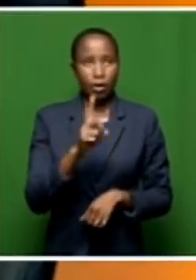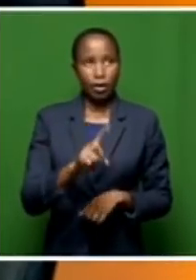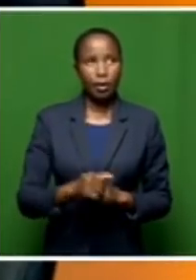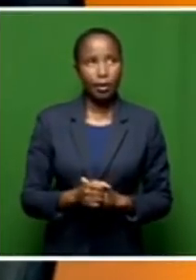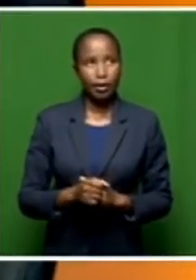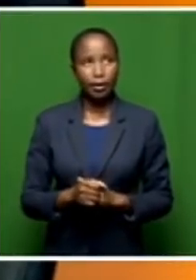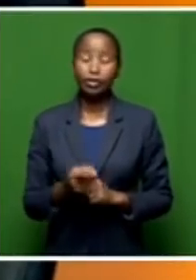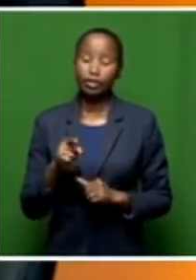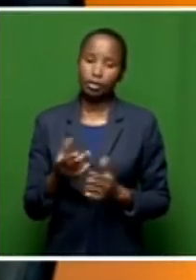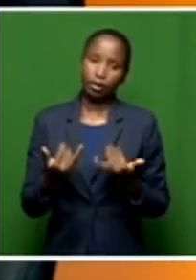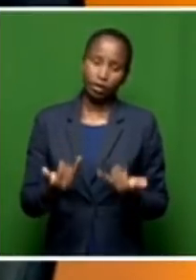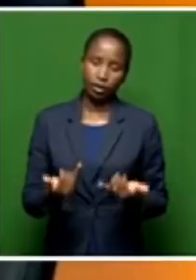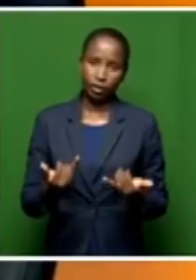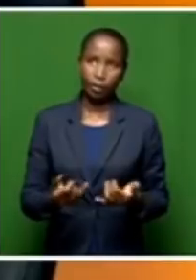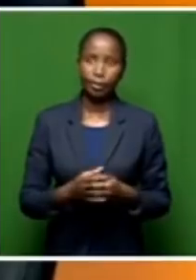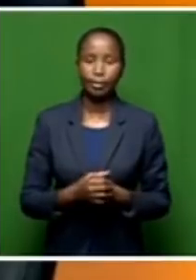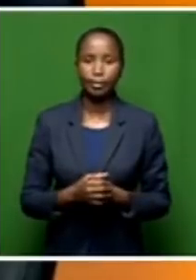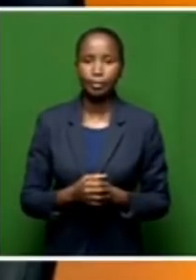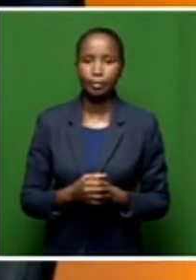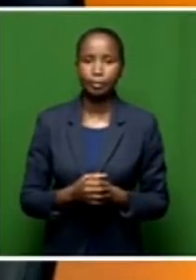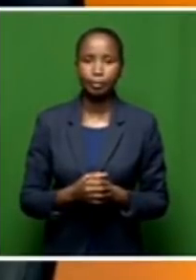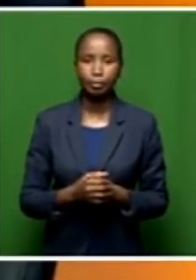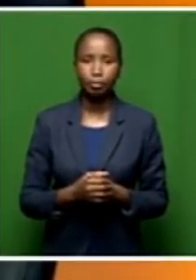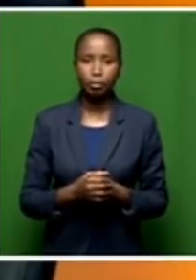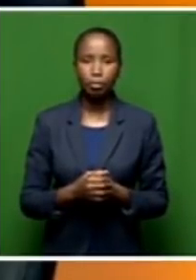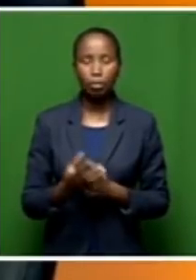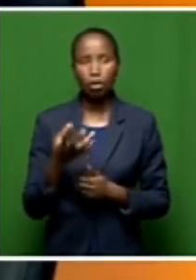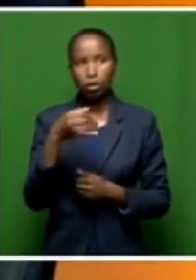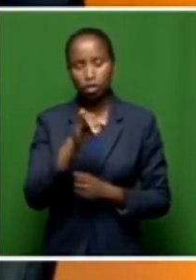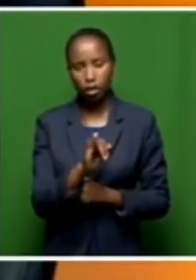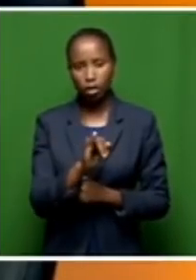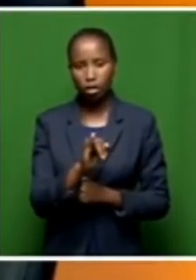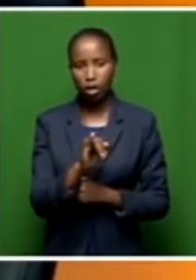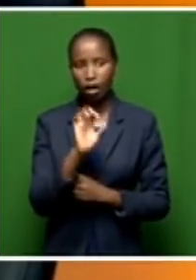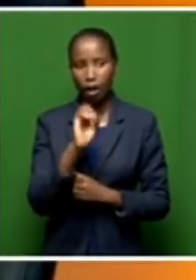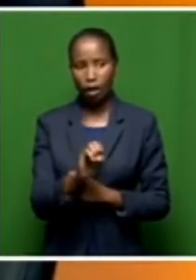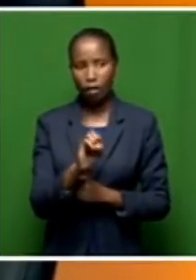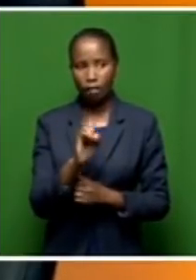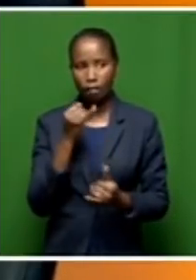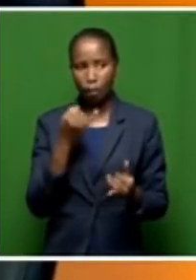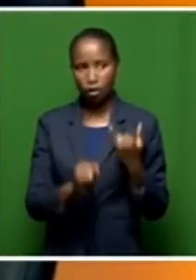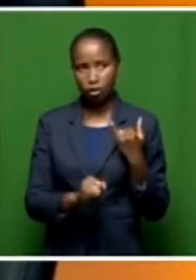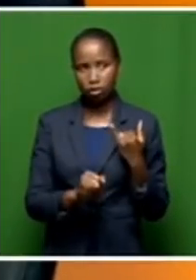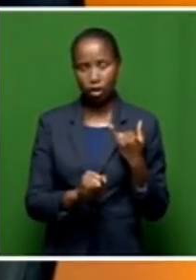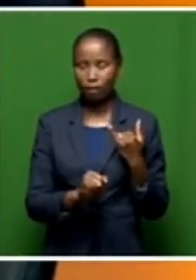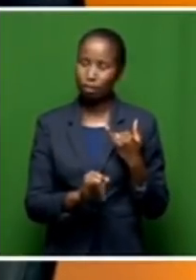have still made an error of around about anything